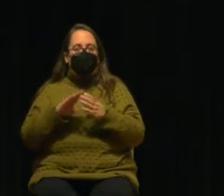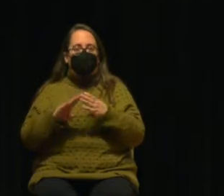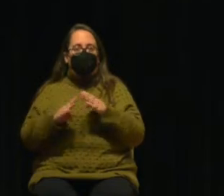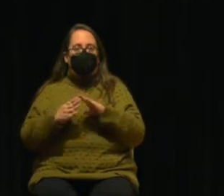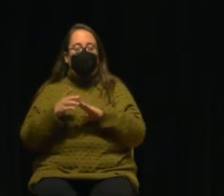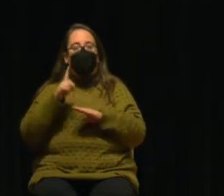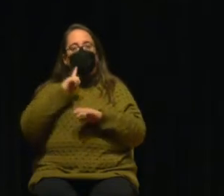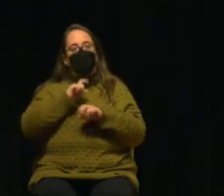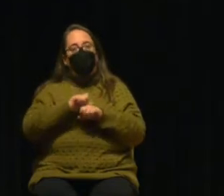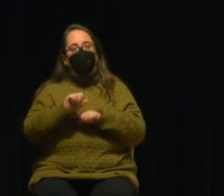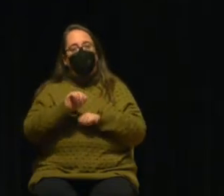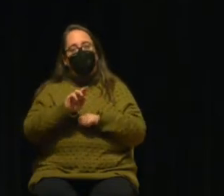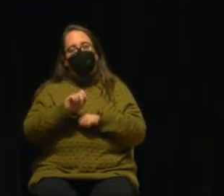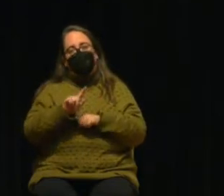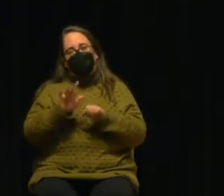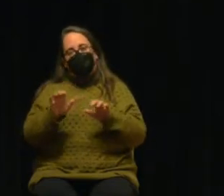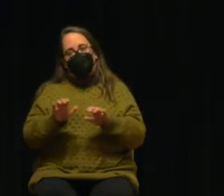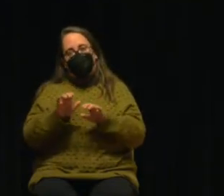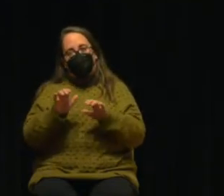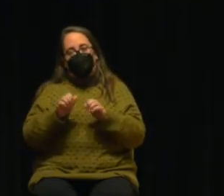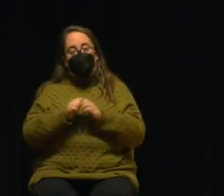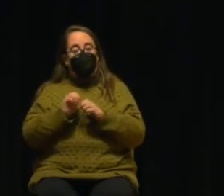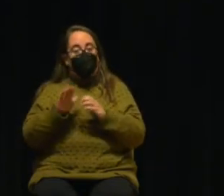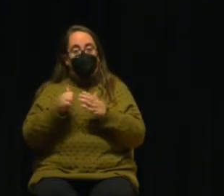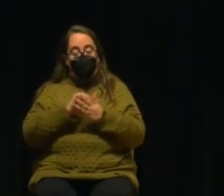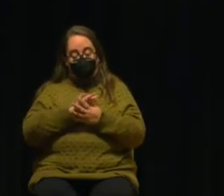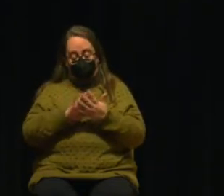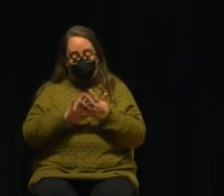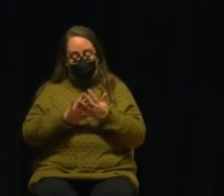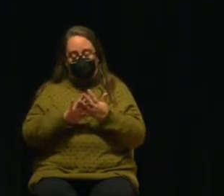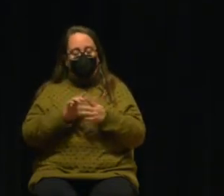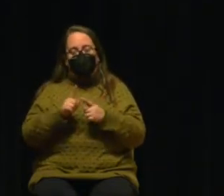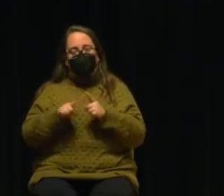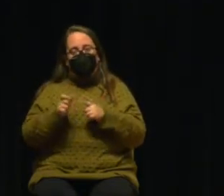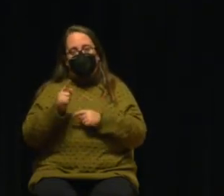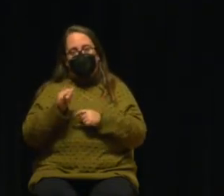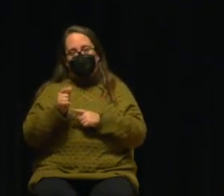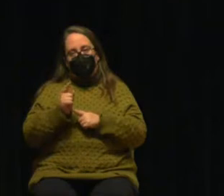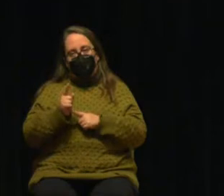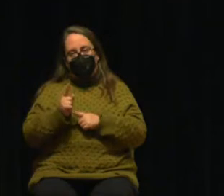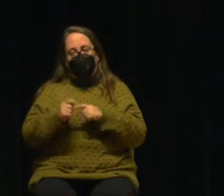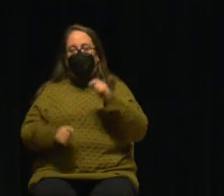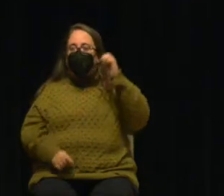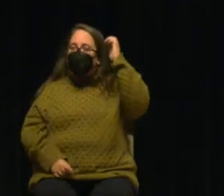for the work that Still was doing. Without all of these things, we can't understand this moment.